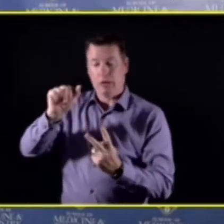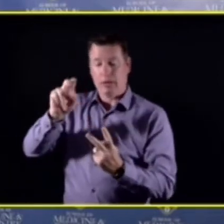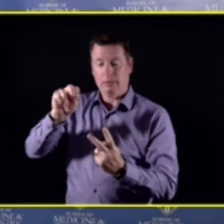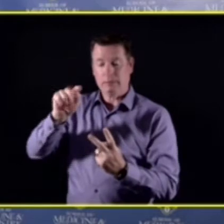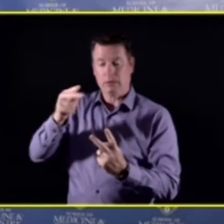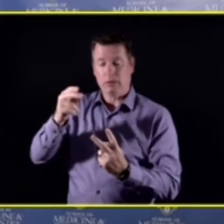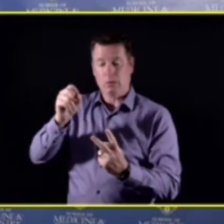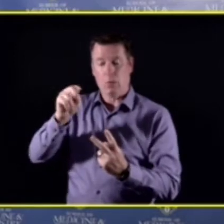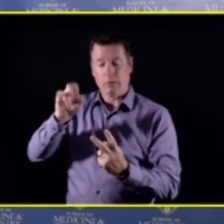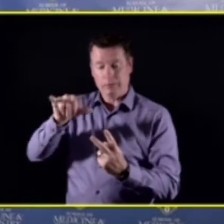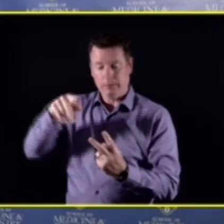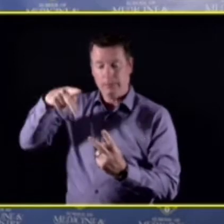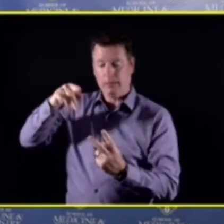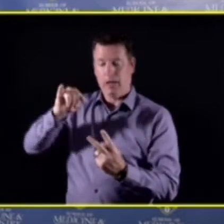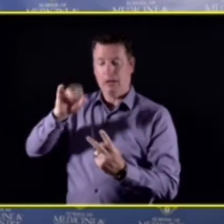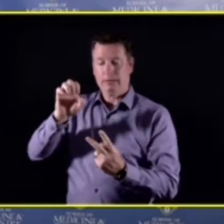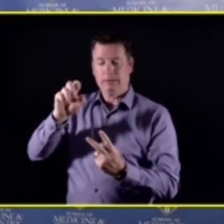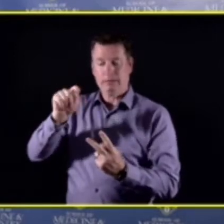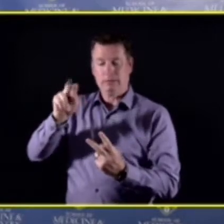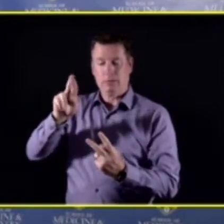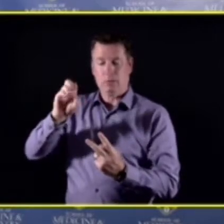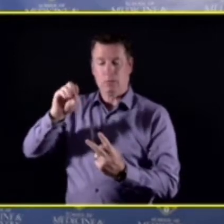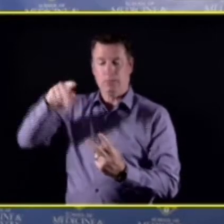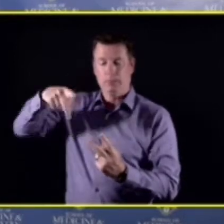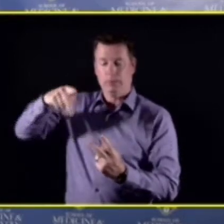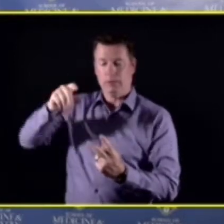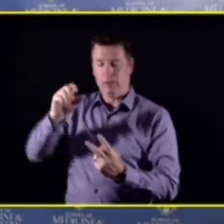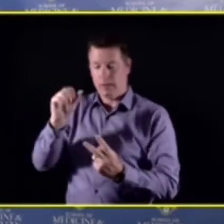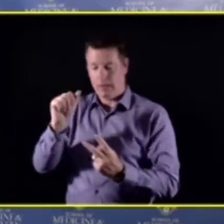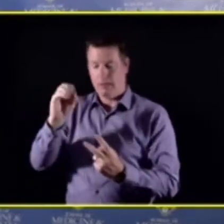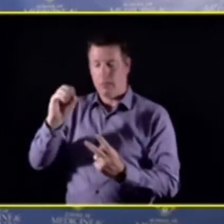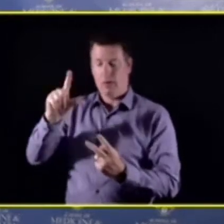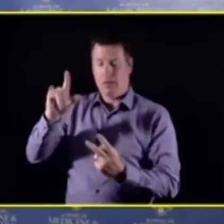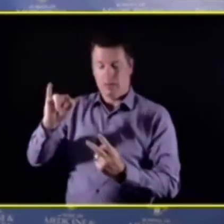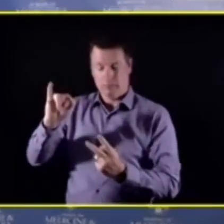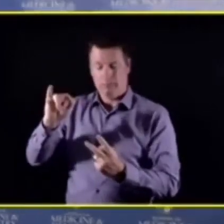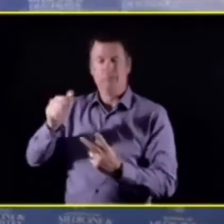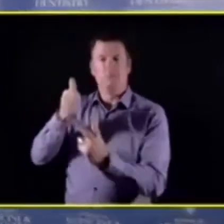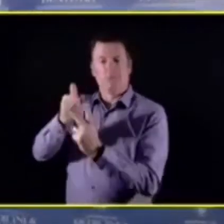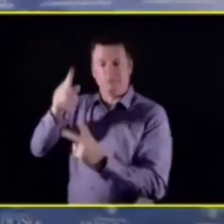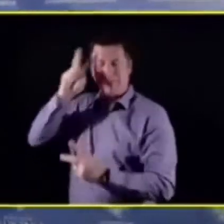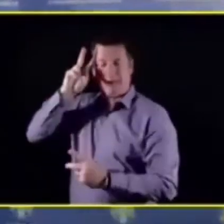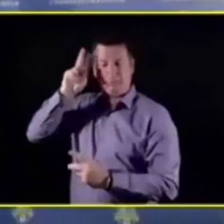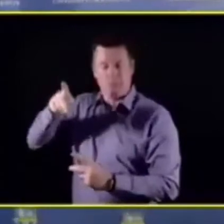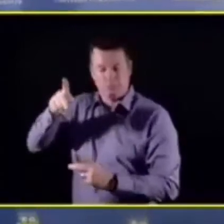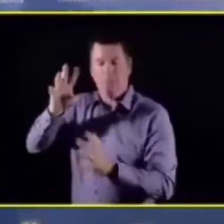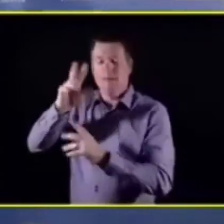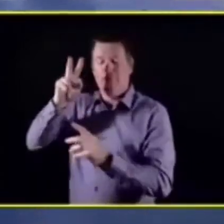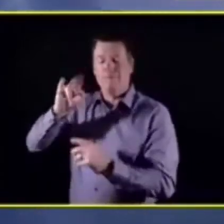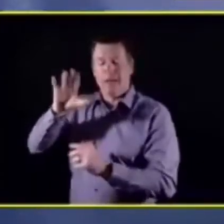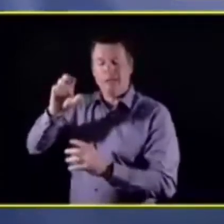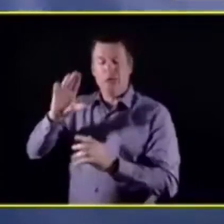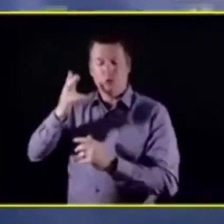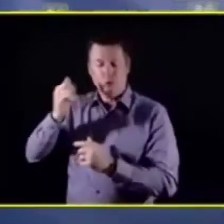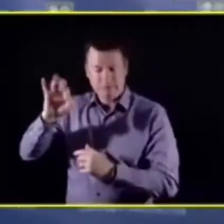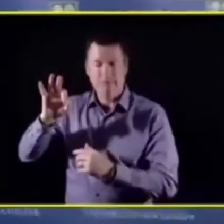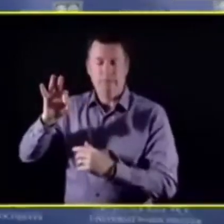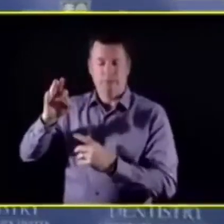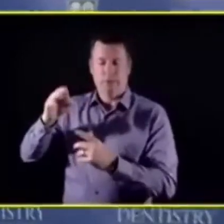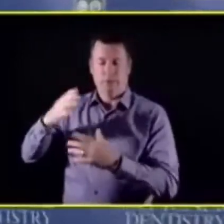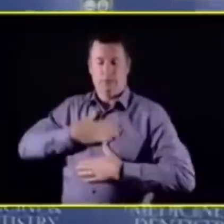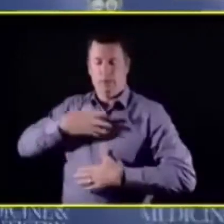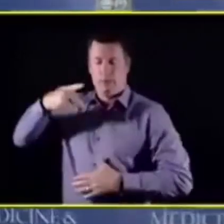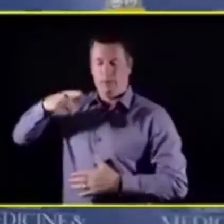Dr. Pietropoli wants to say a few words, and Jane Shakaitis. Sure. So my colleagues and I have been caring for